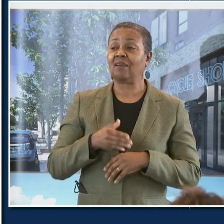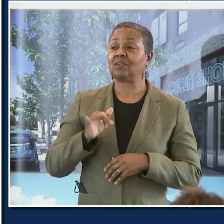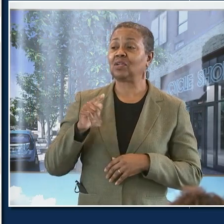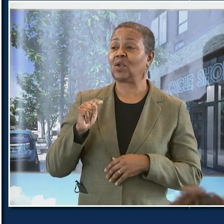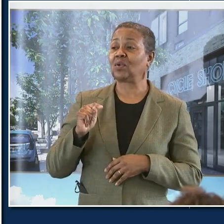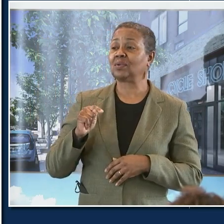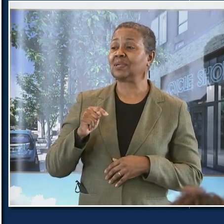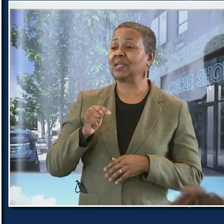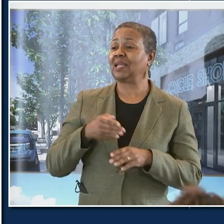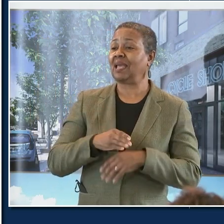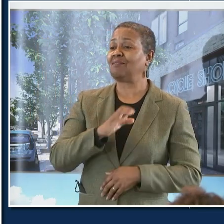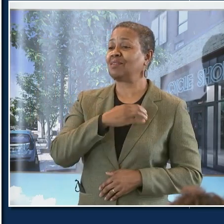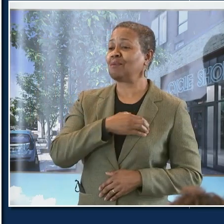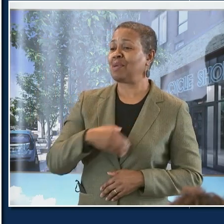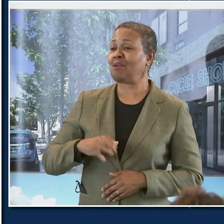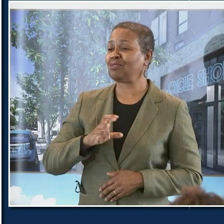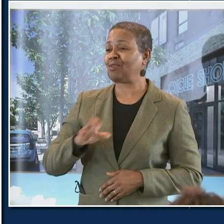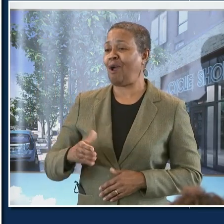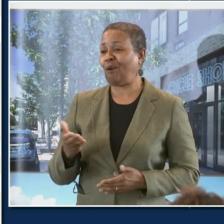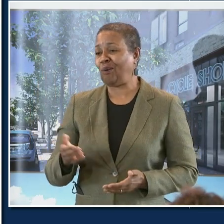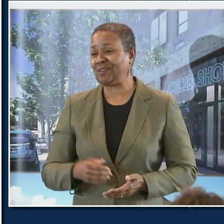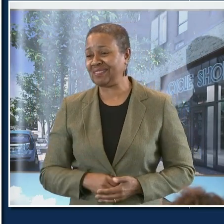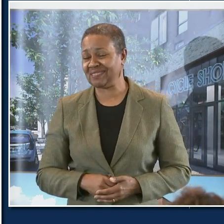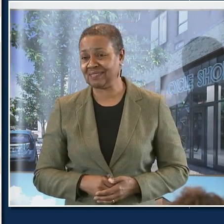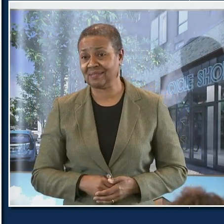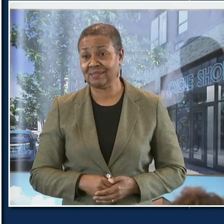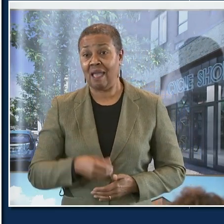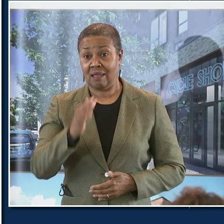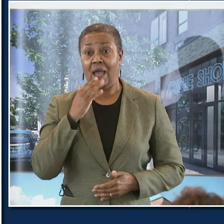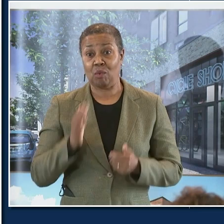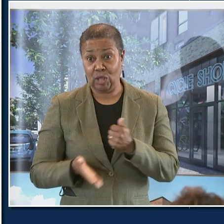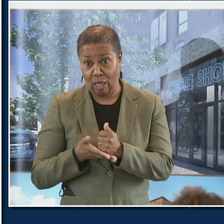the mayor of Chicago. Won't he do it?